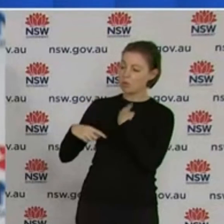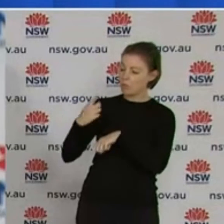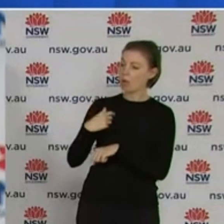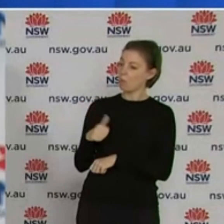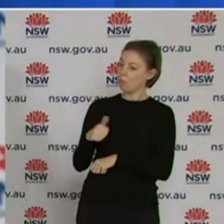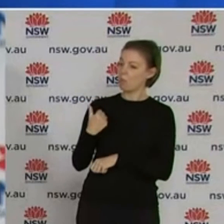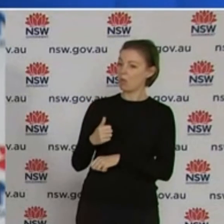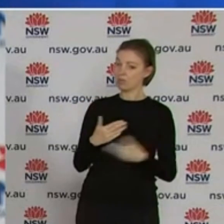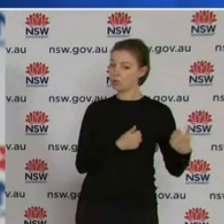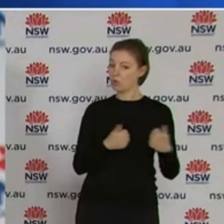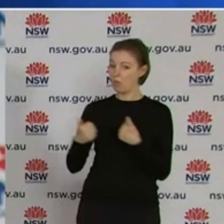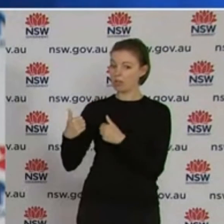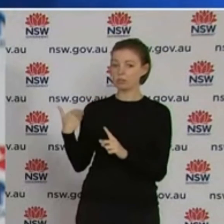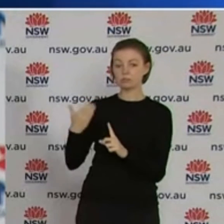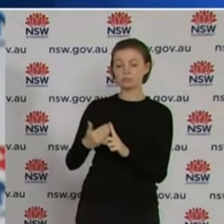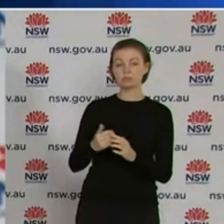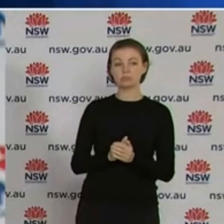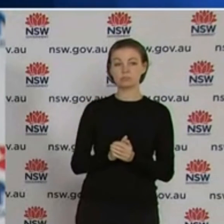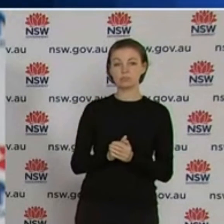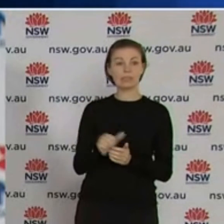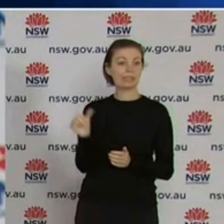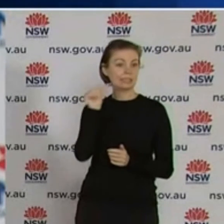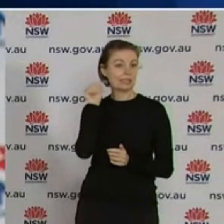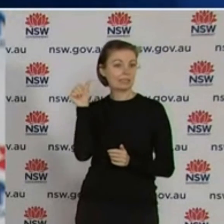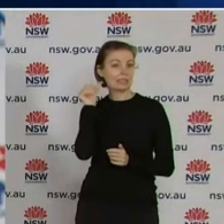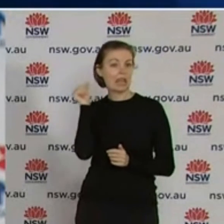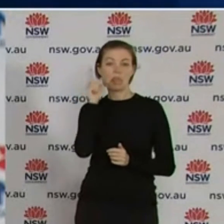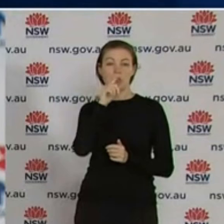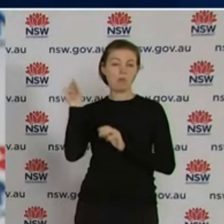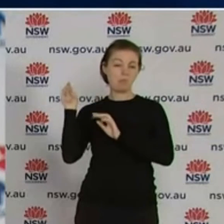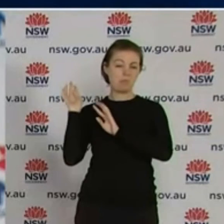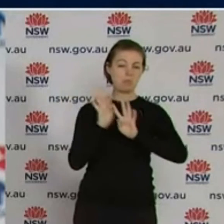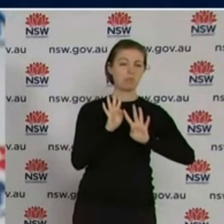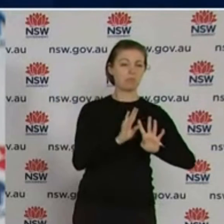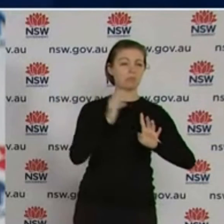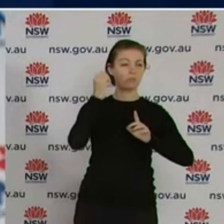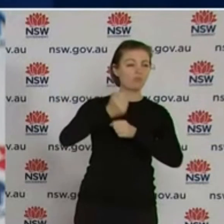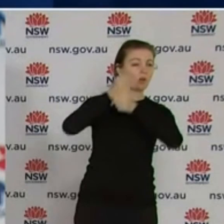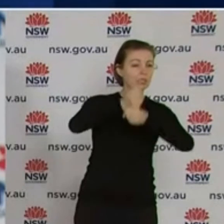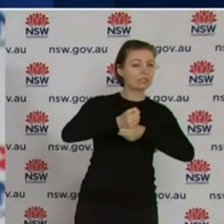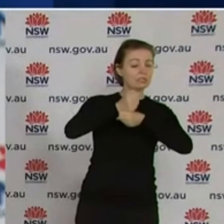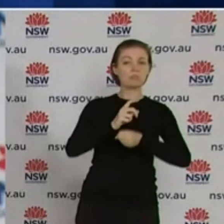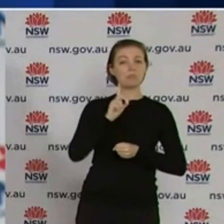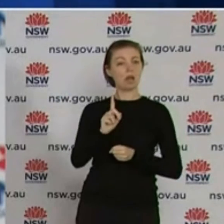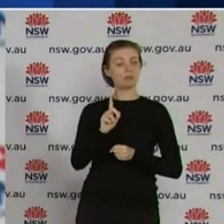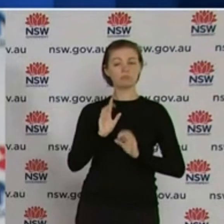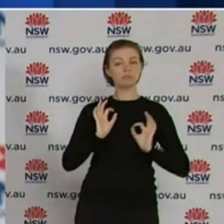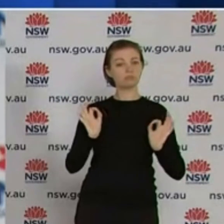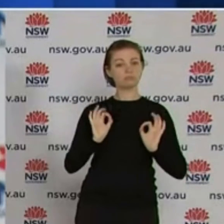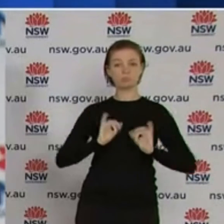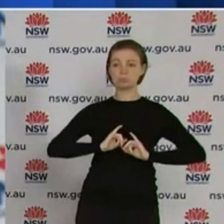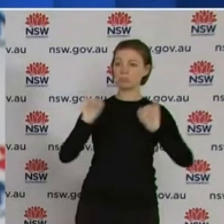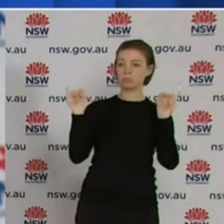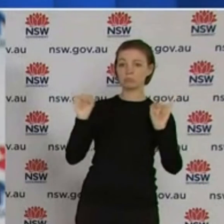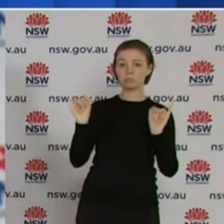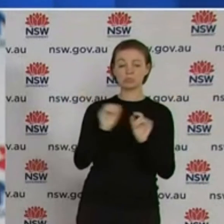reports. And even yesterday could have been a horrible day with lots of people out protesting, and we didn't see that. So I'm hoping people are getting the message that we